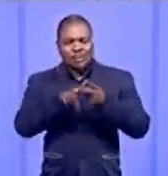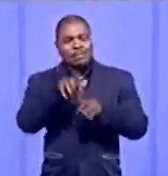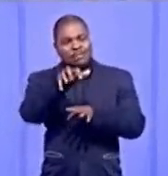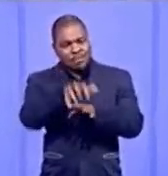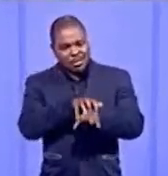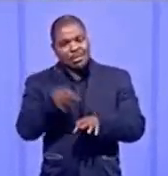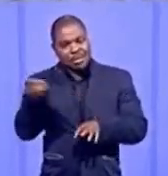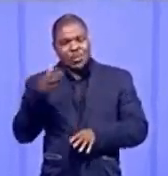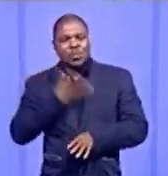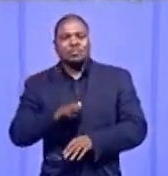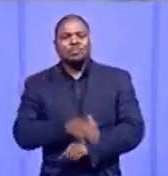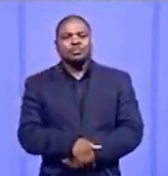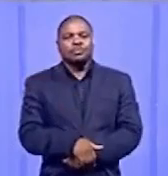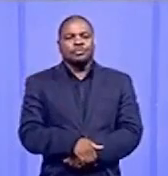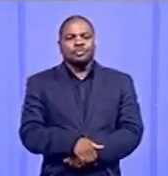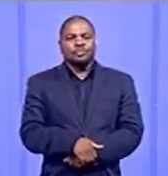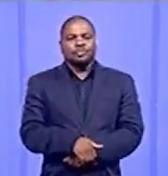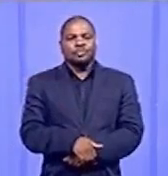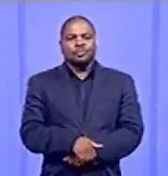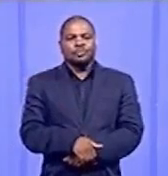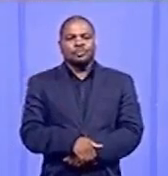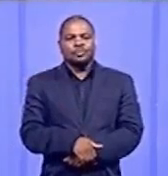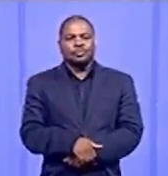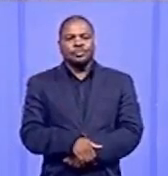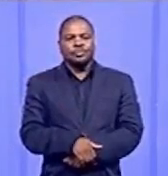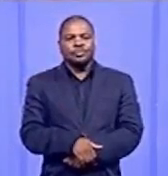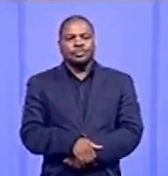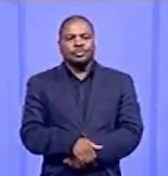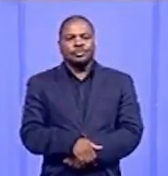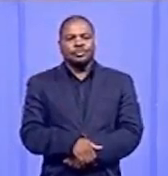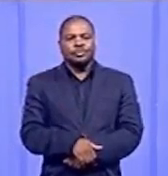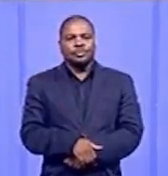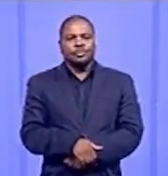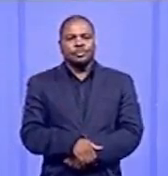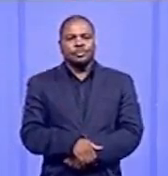le ya temo. Selwane Gagau, SABC News, Mahikeng.